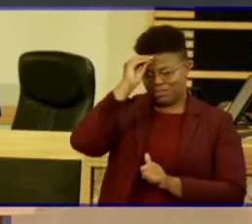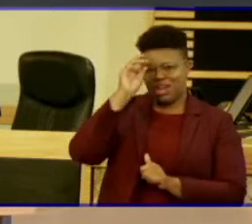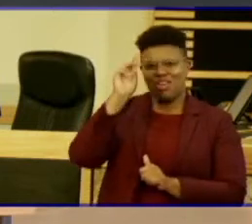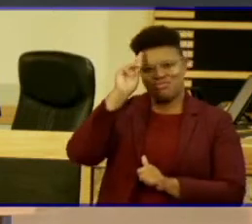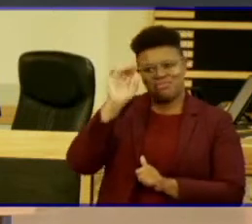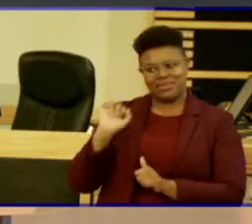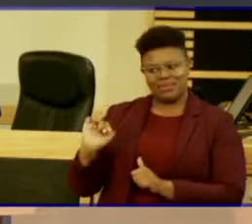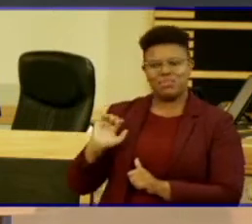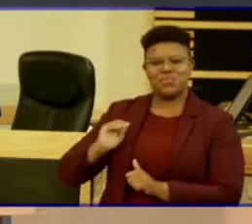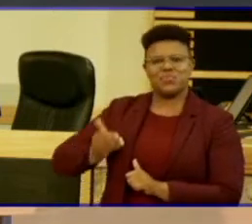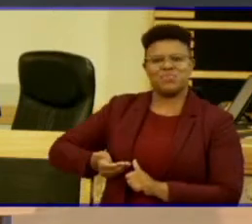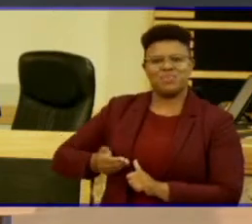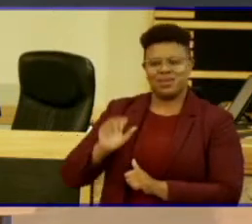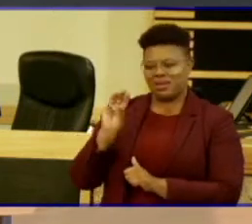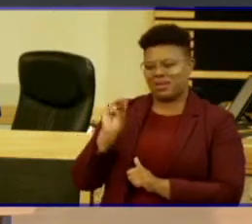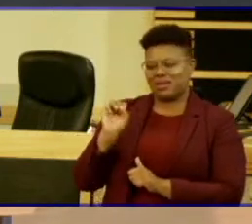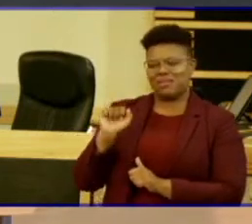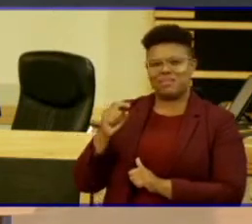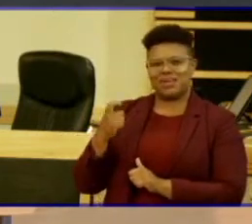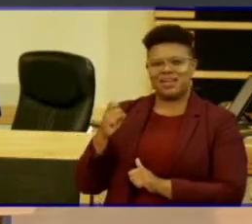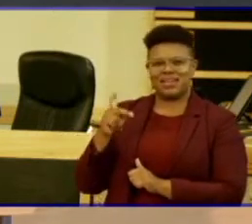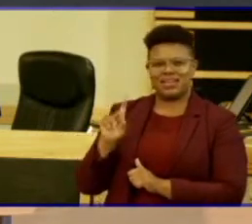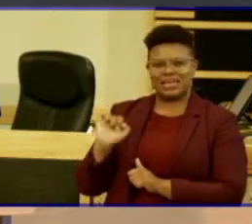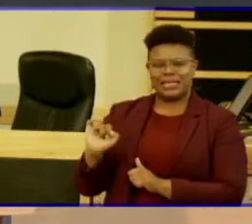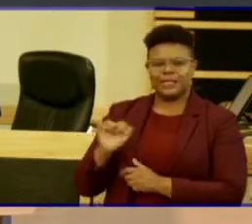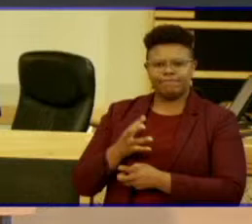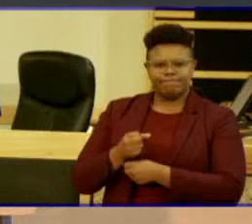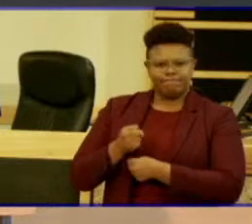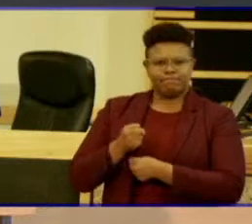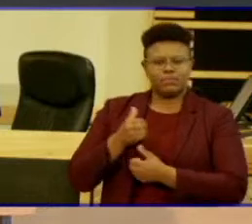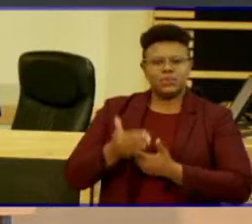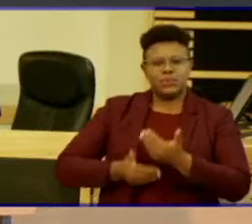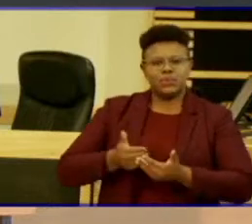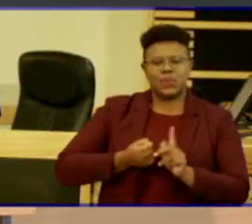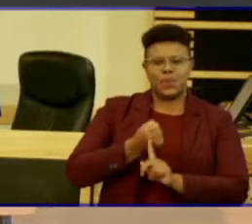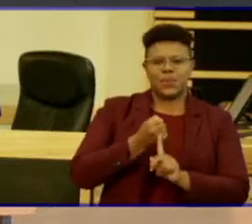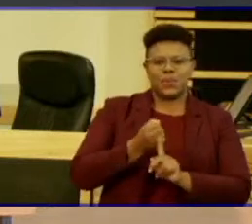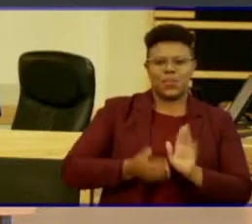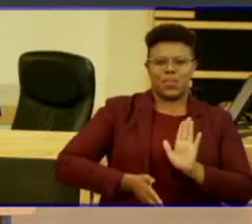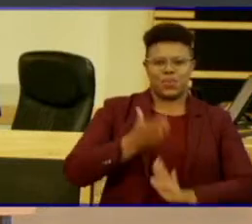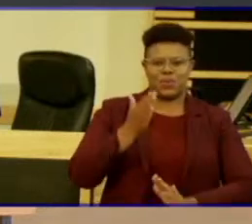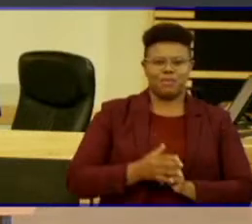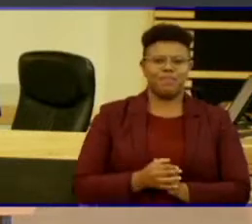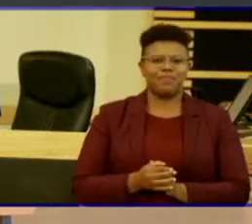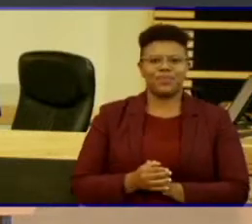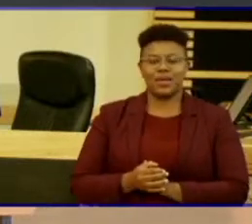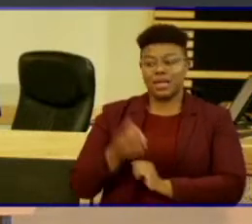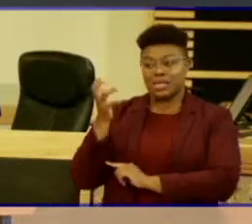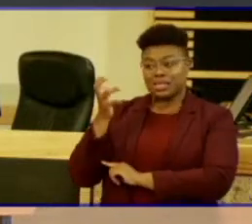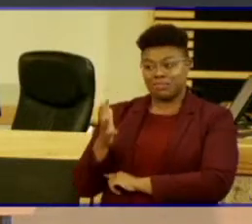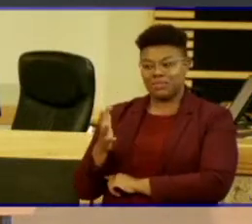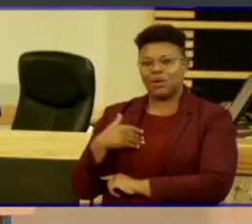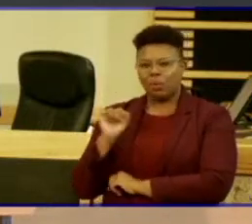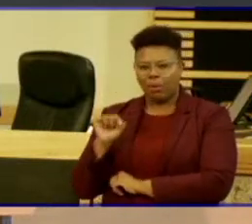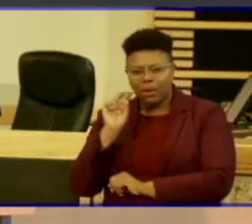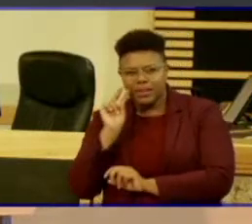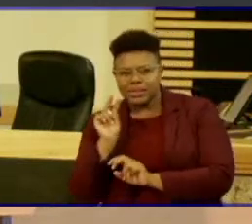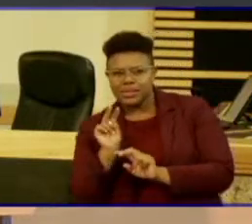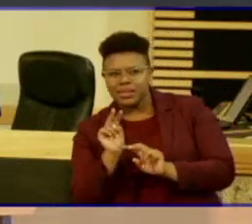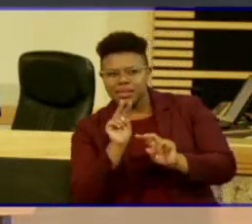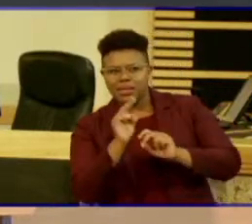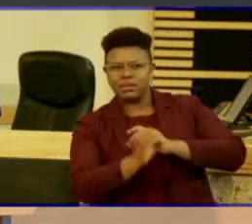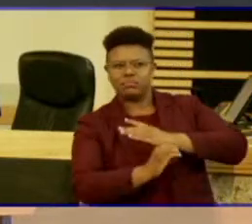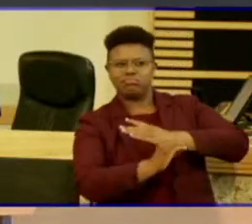courage and resilience. Somlomo, siyalibona lona ilitha elikhanyisayo,